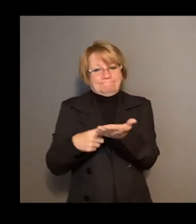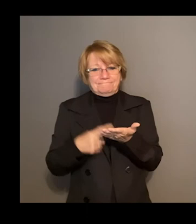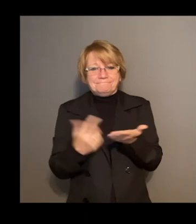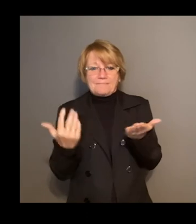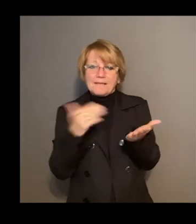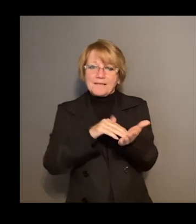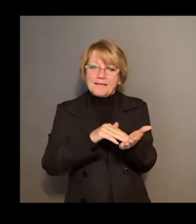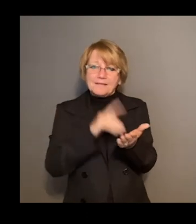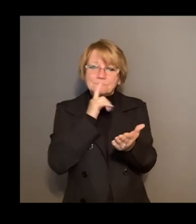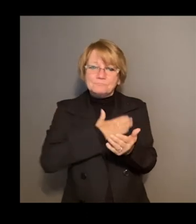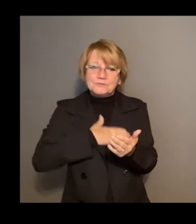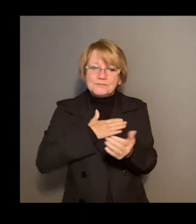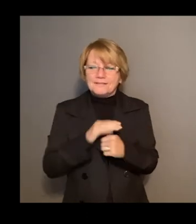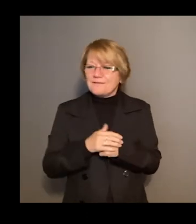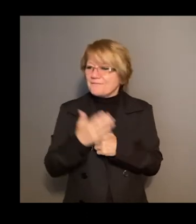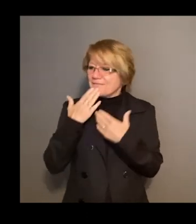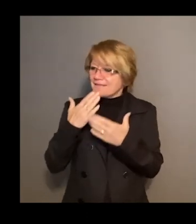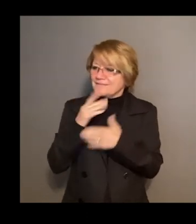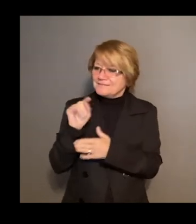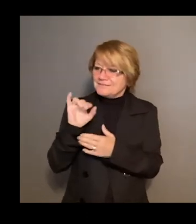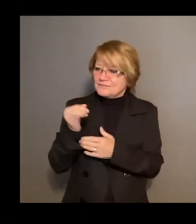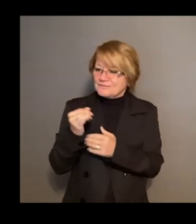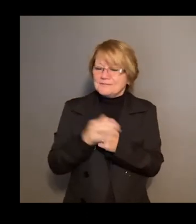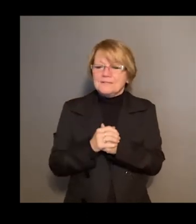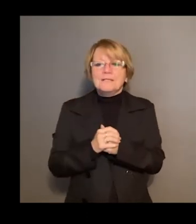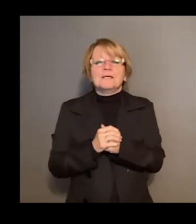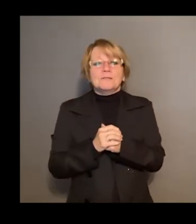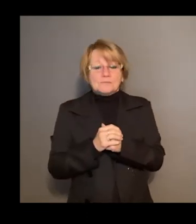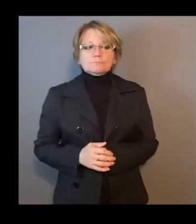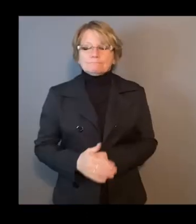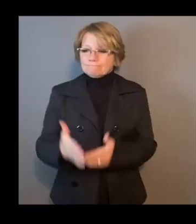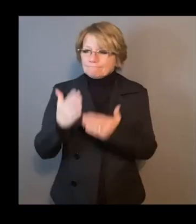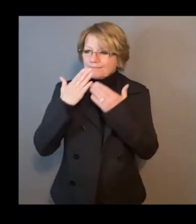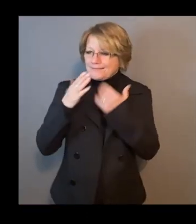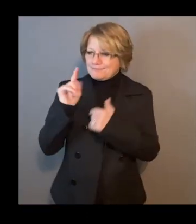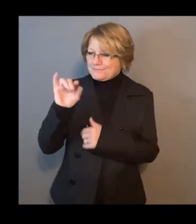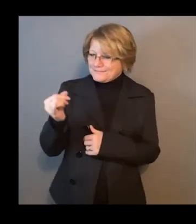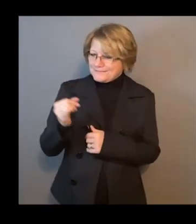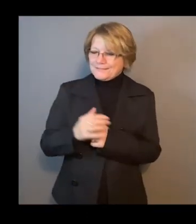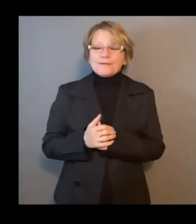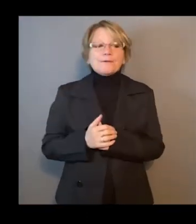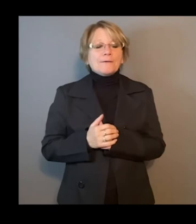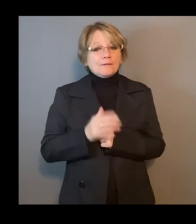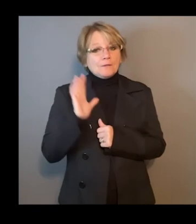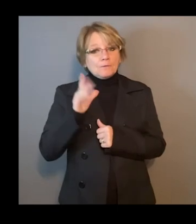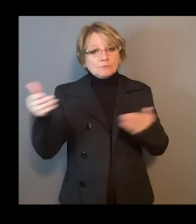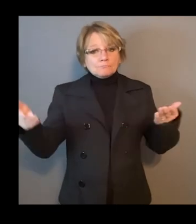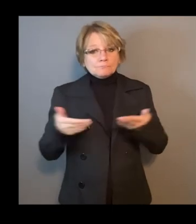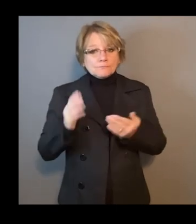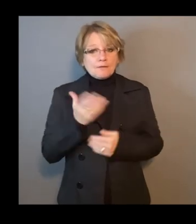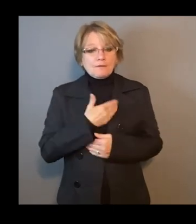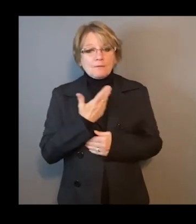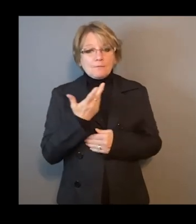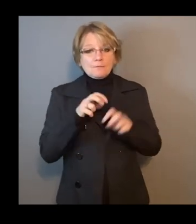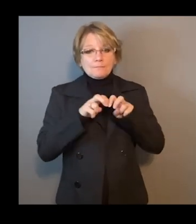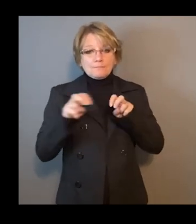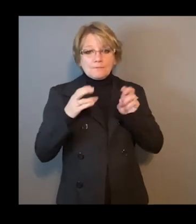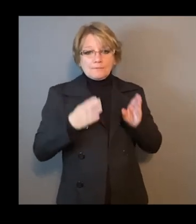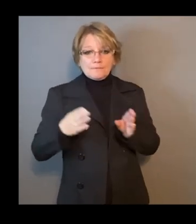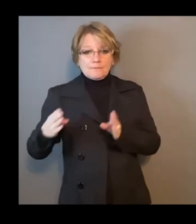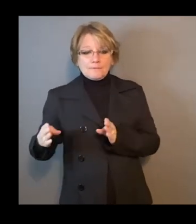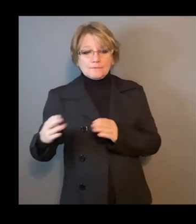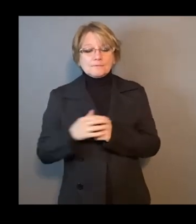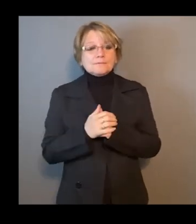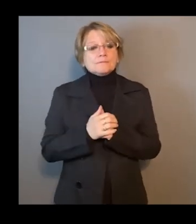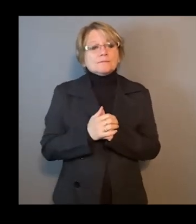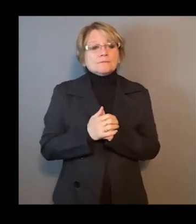to be able to have this discussion again. No, thank you so much, TJ. And so let me introduce a couple of our panelists, some